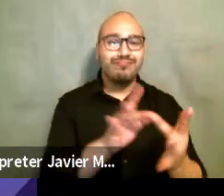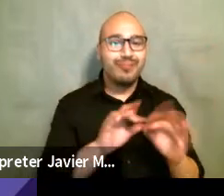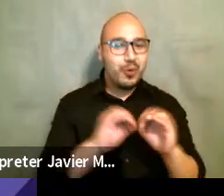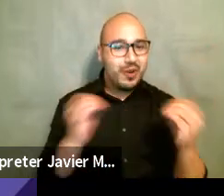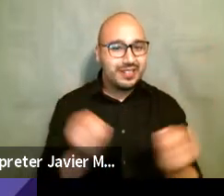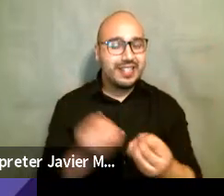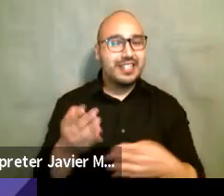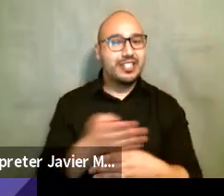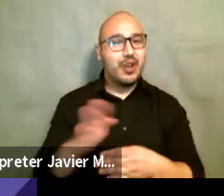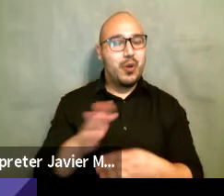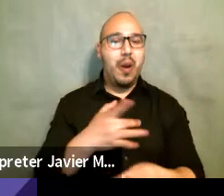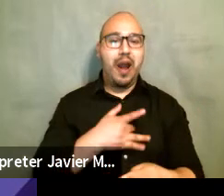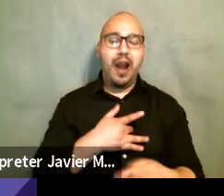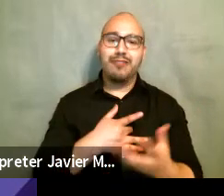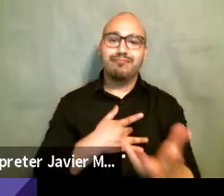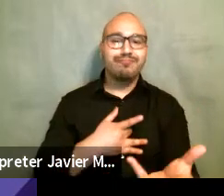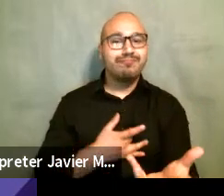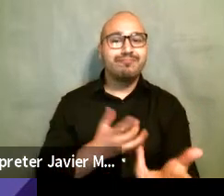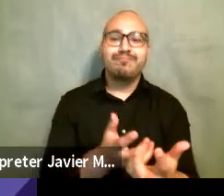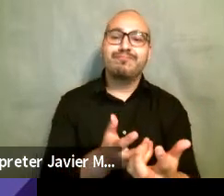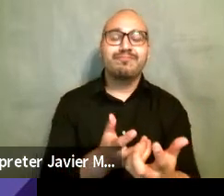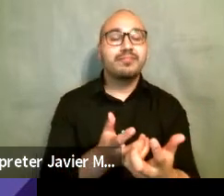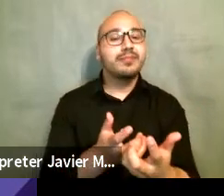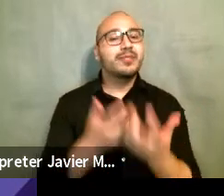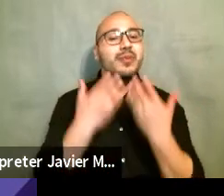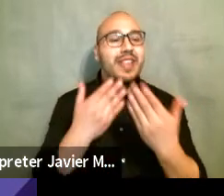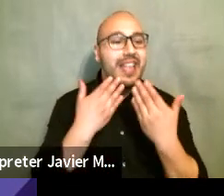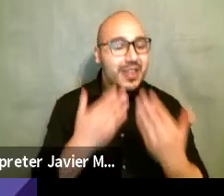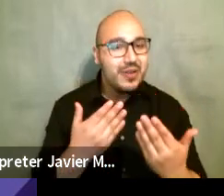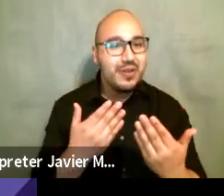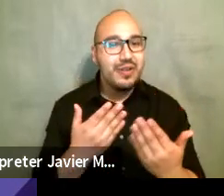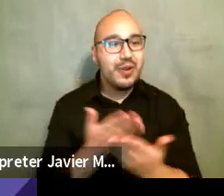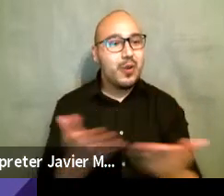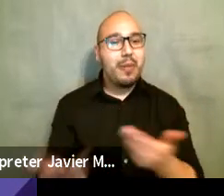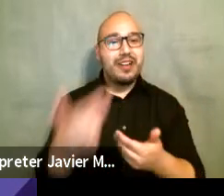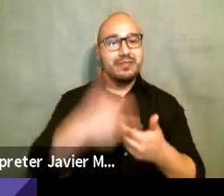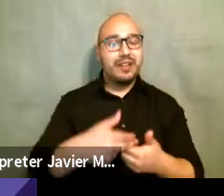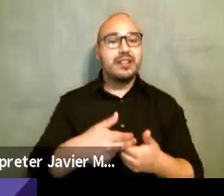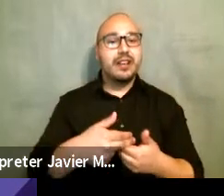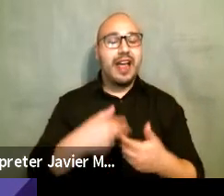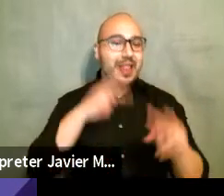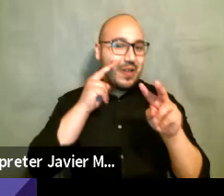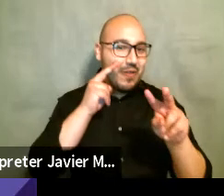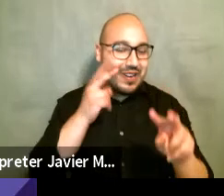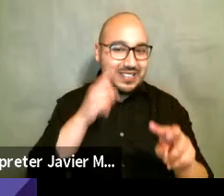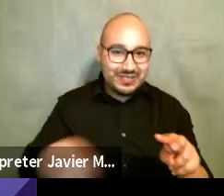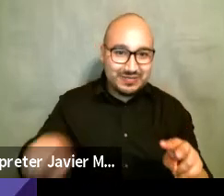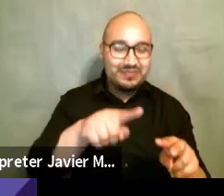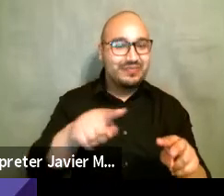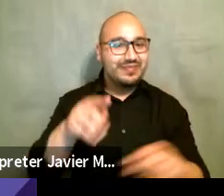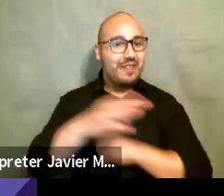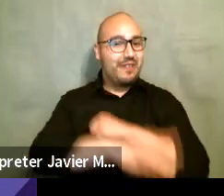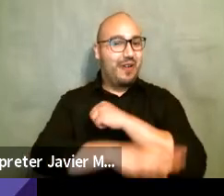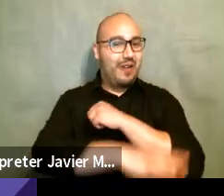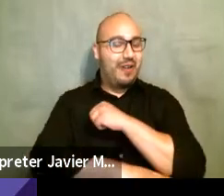and share your hearts with them. Again, everyone, thank you for your participation. I look forward to seeing all of you in the